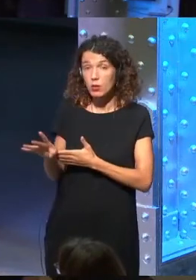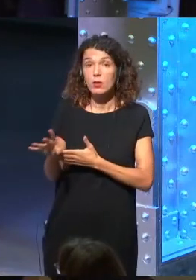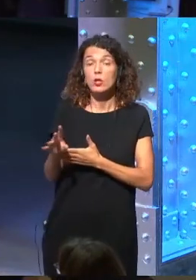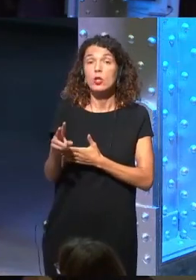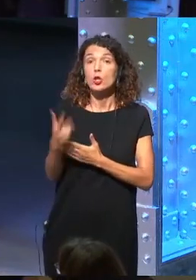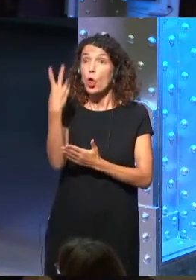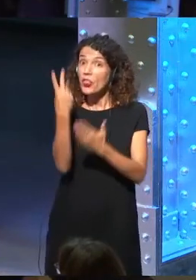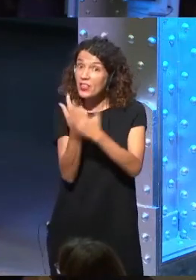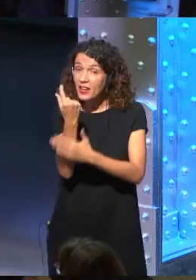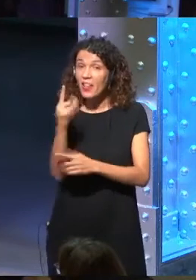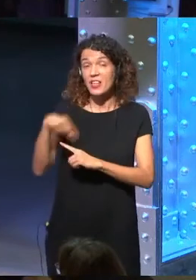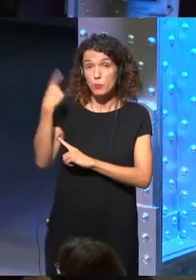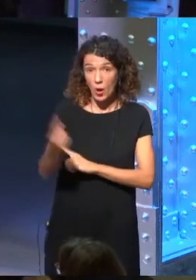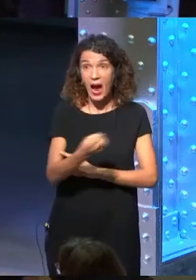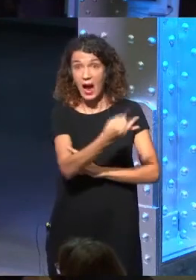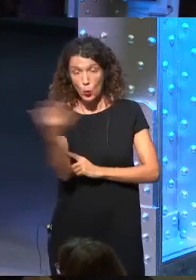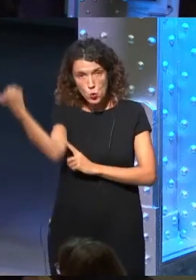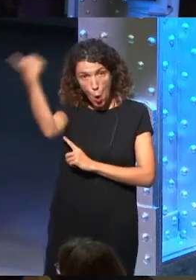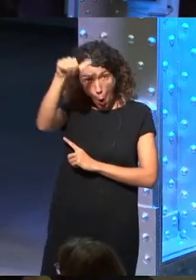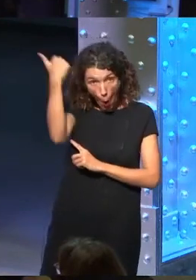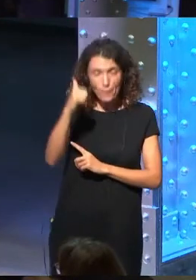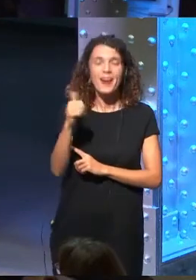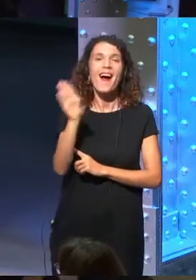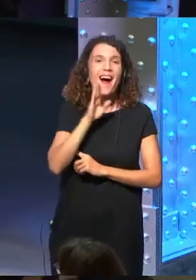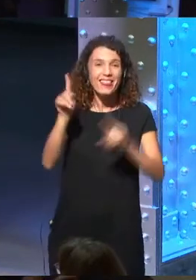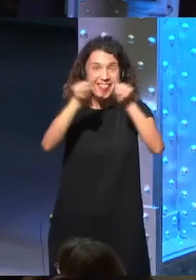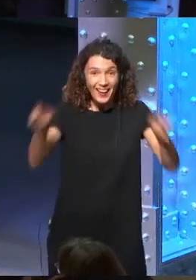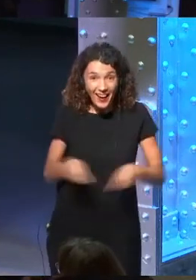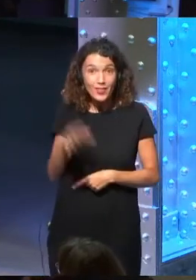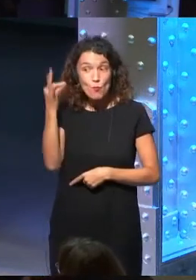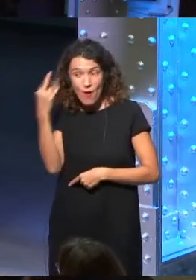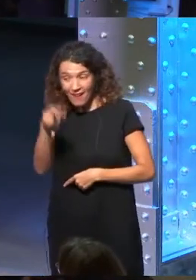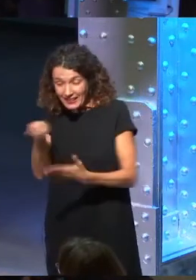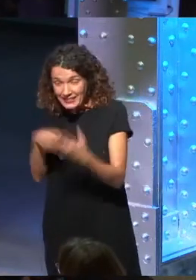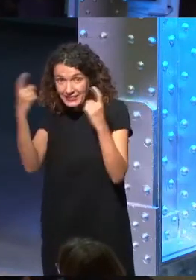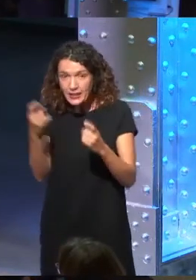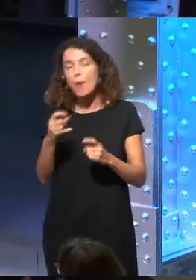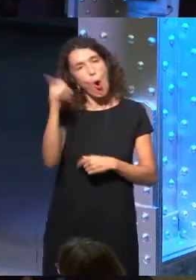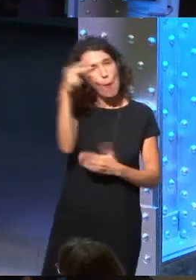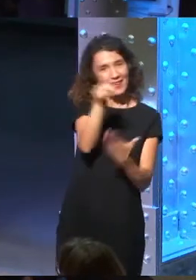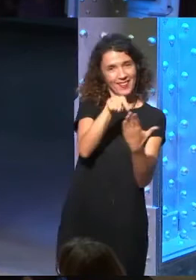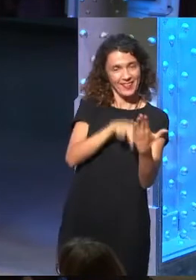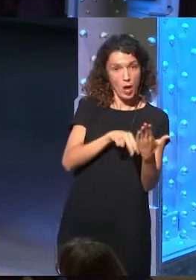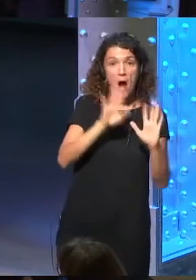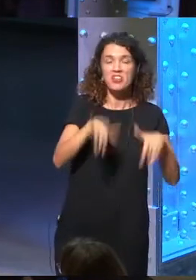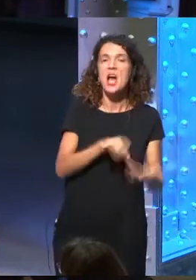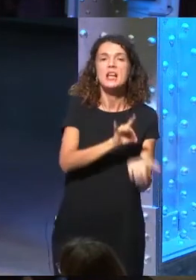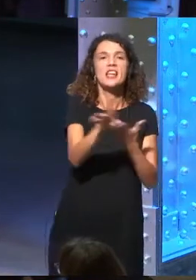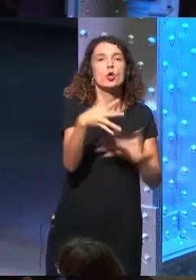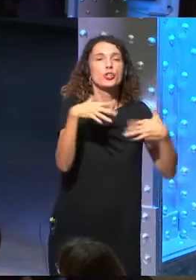days, several men did read the letter out, and they were neither excluded or told to